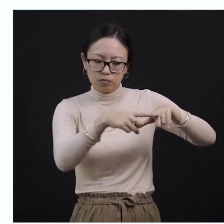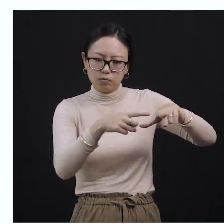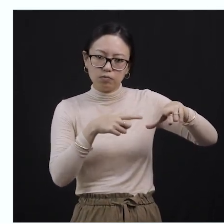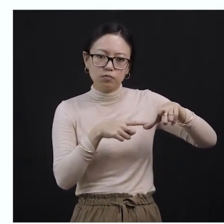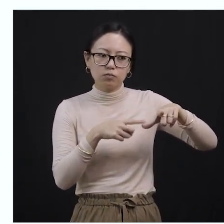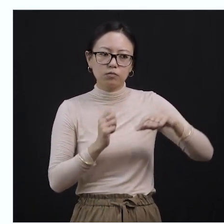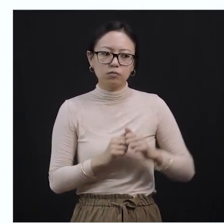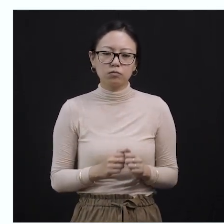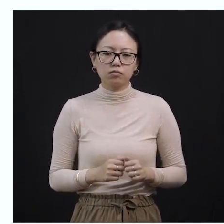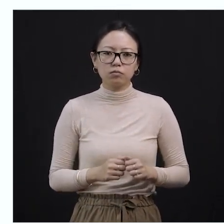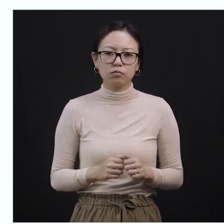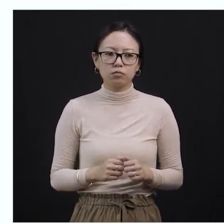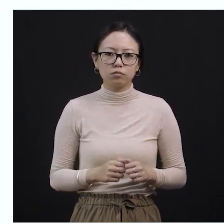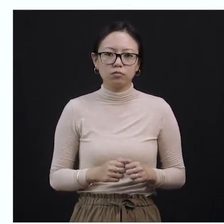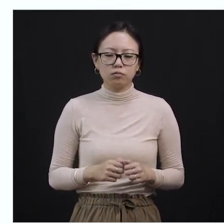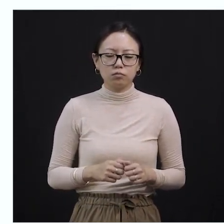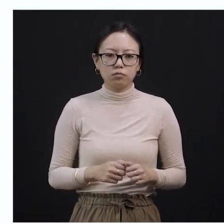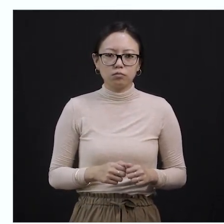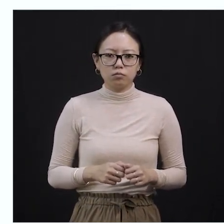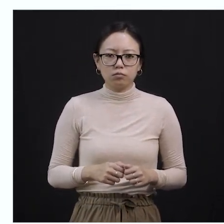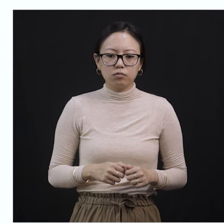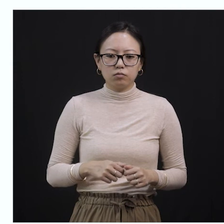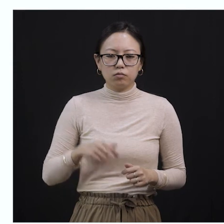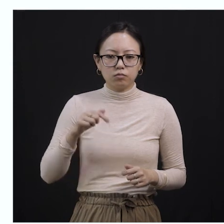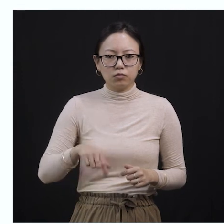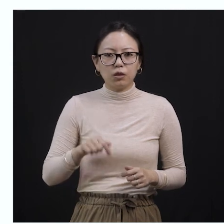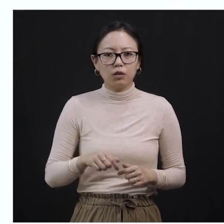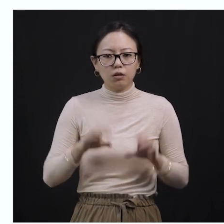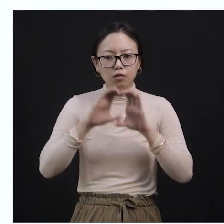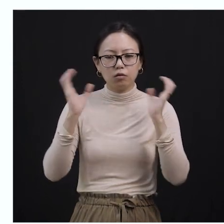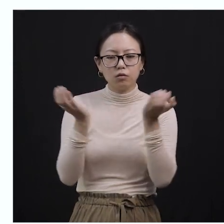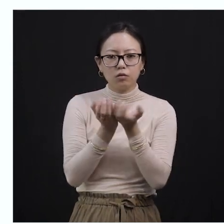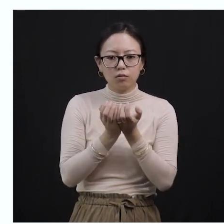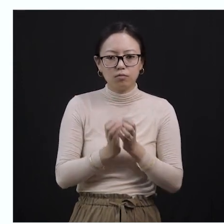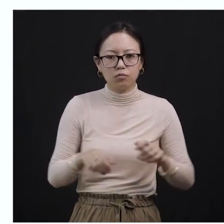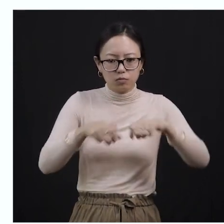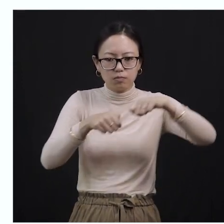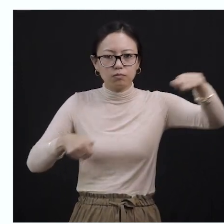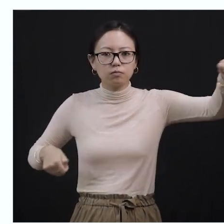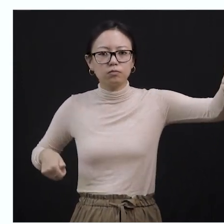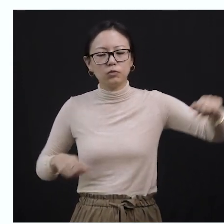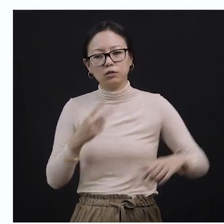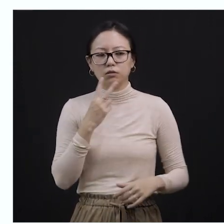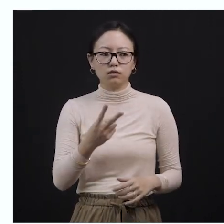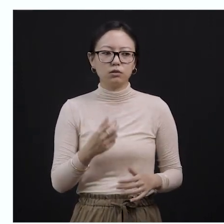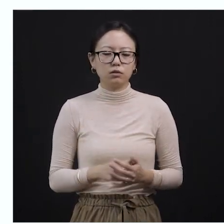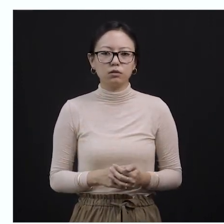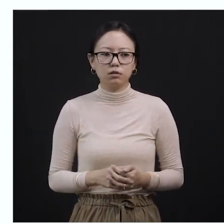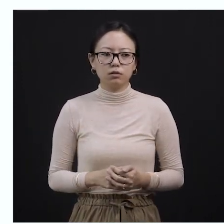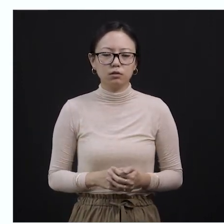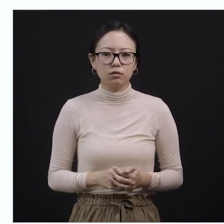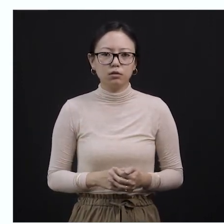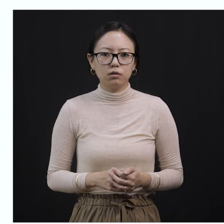measure the length of this classroom with foot span. All right? So this is the first foot here, the first foot,